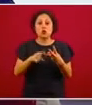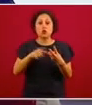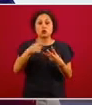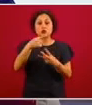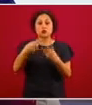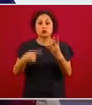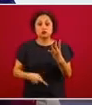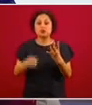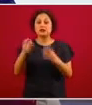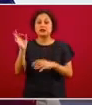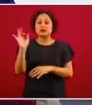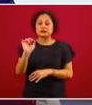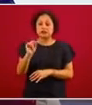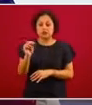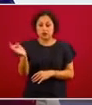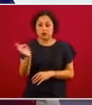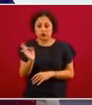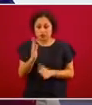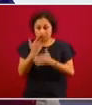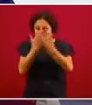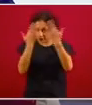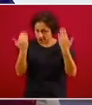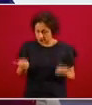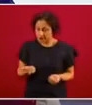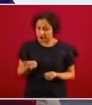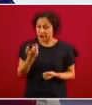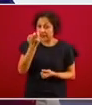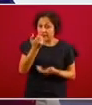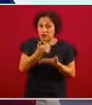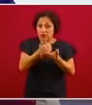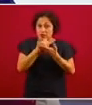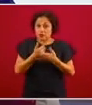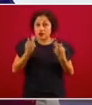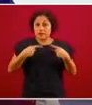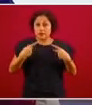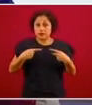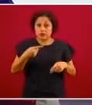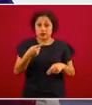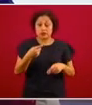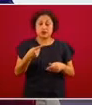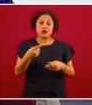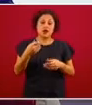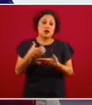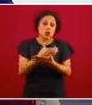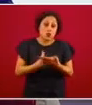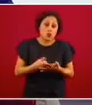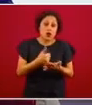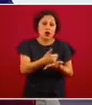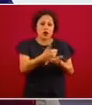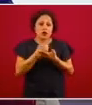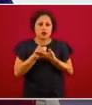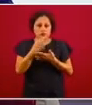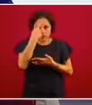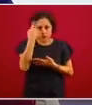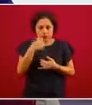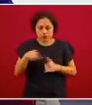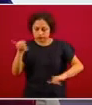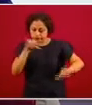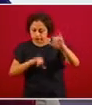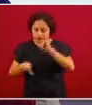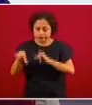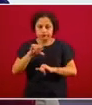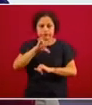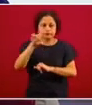process. Second, because they didn't die, obviously. And because by having immunity now, they will help